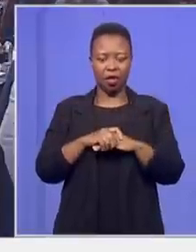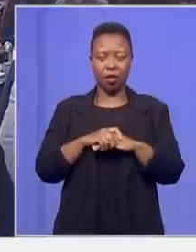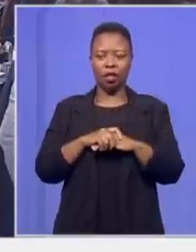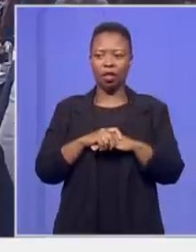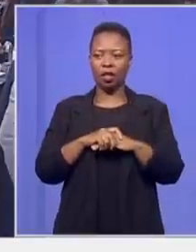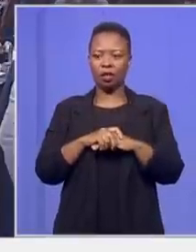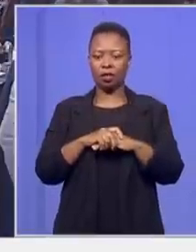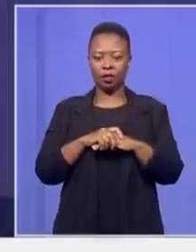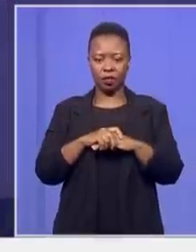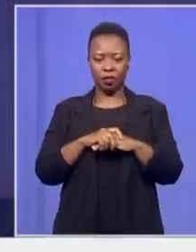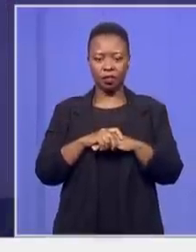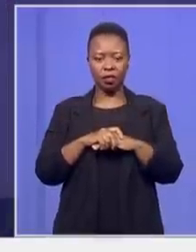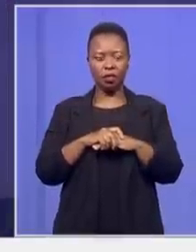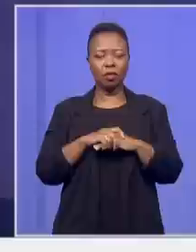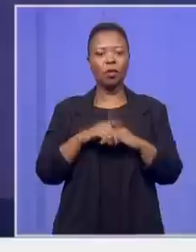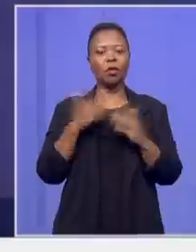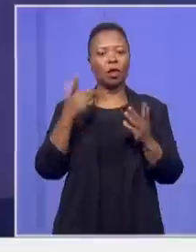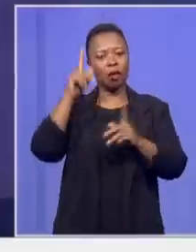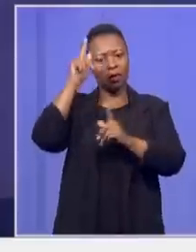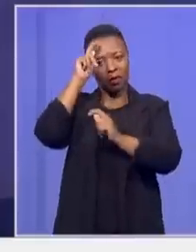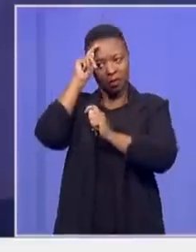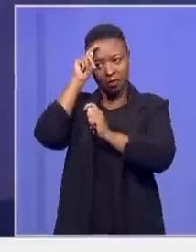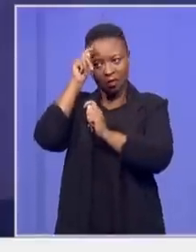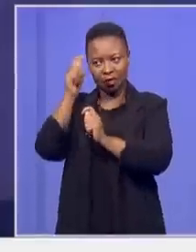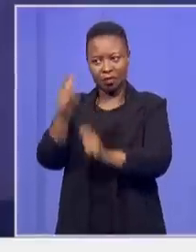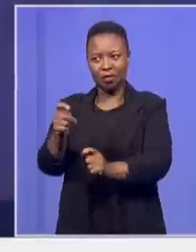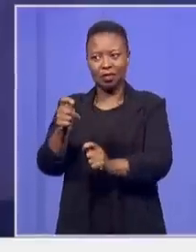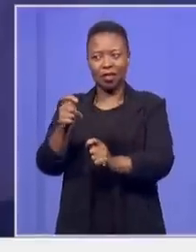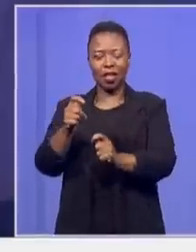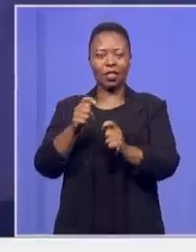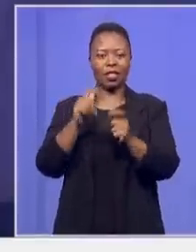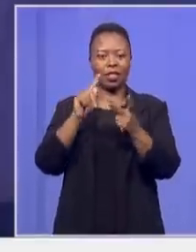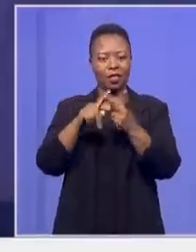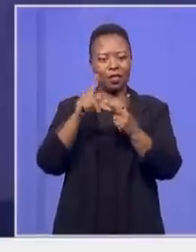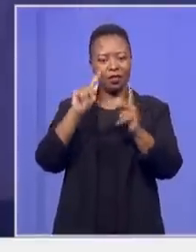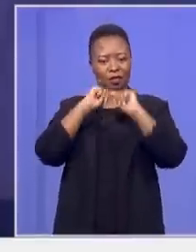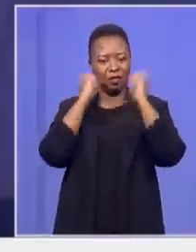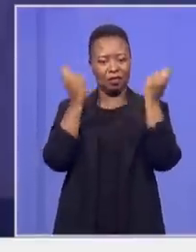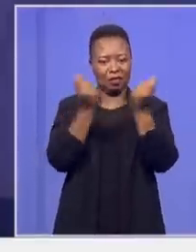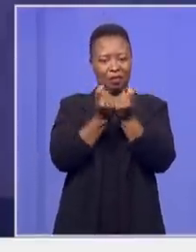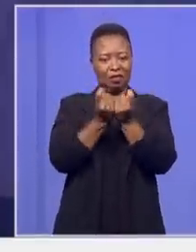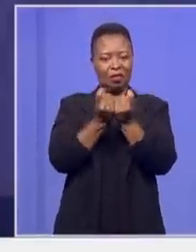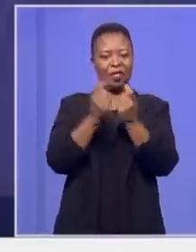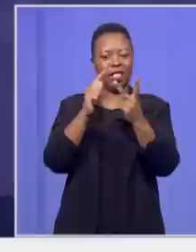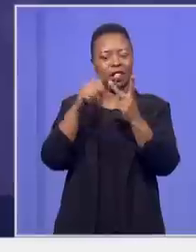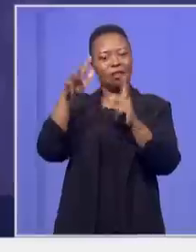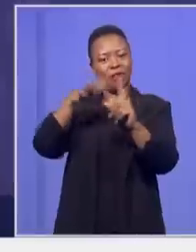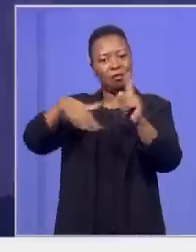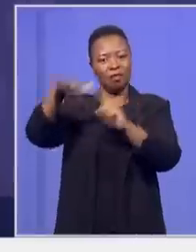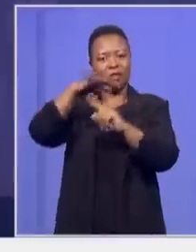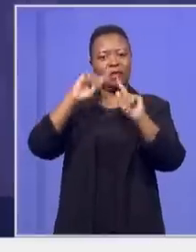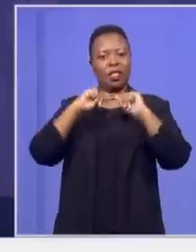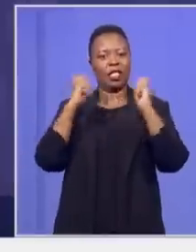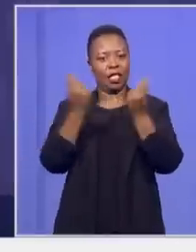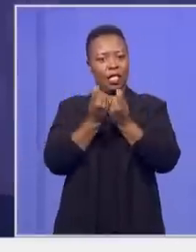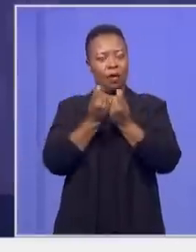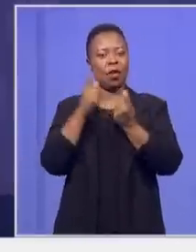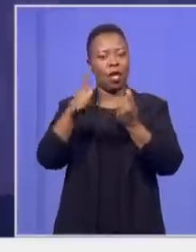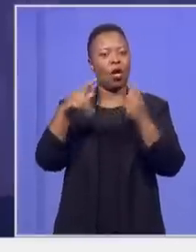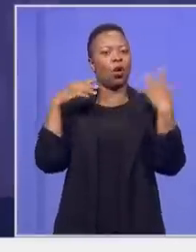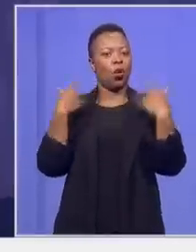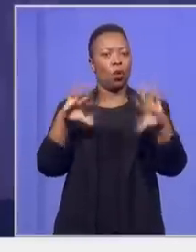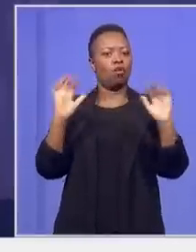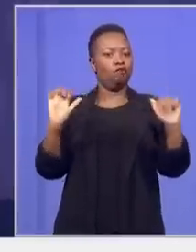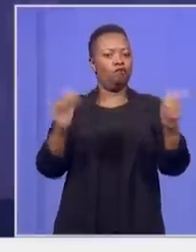And I want to give particular recognition to our DA mayors and their teams around the country who are doing a phenomenal job